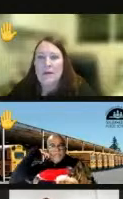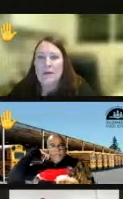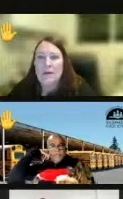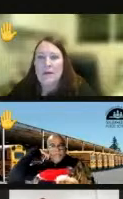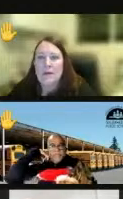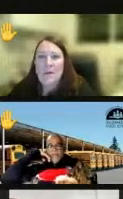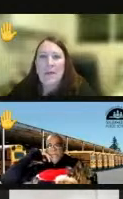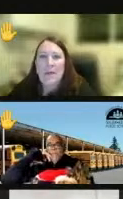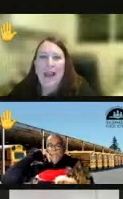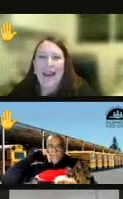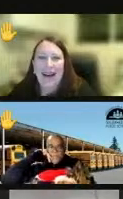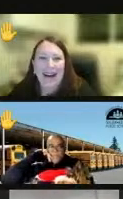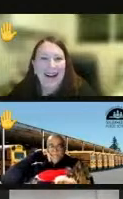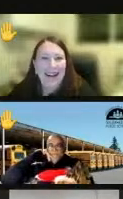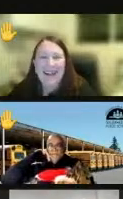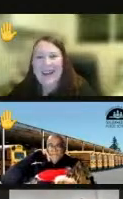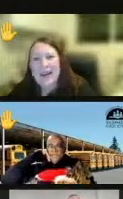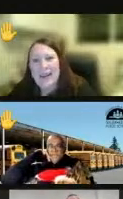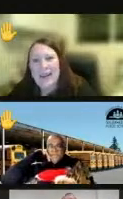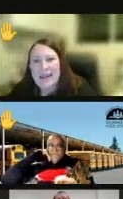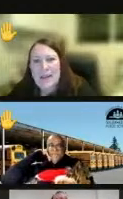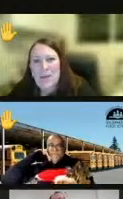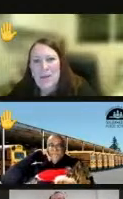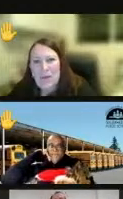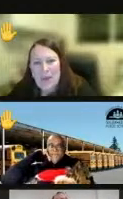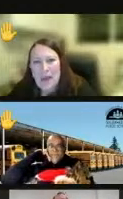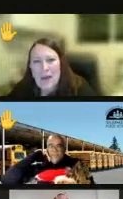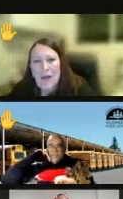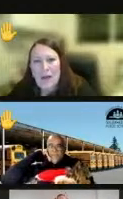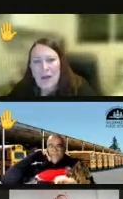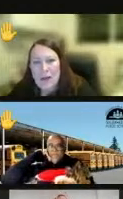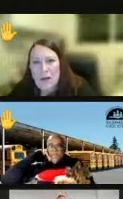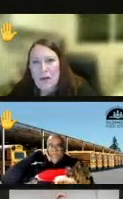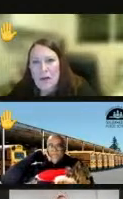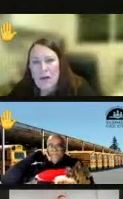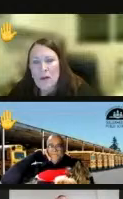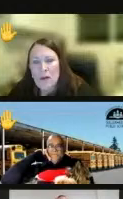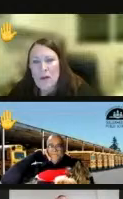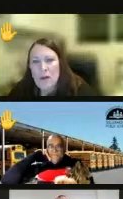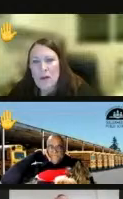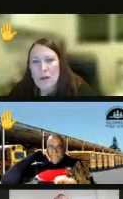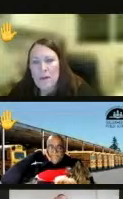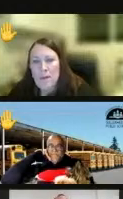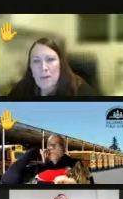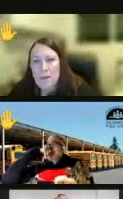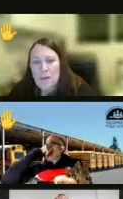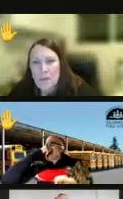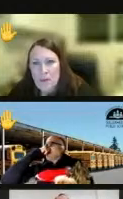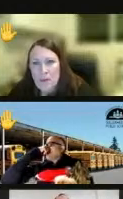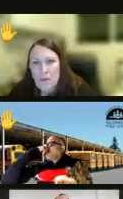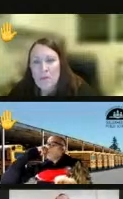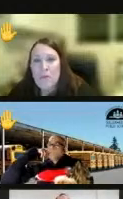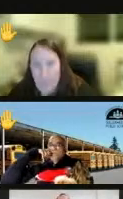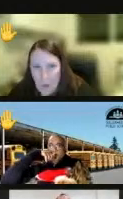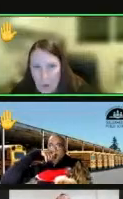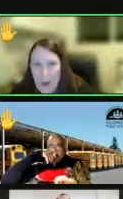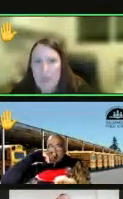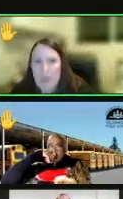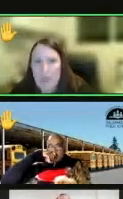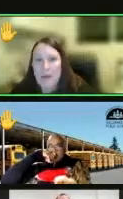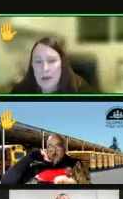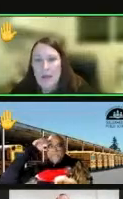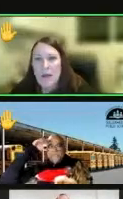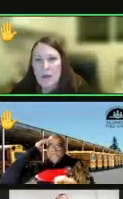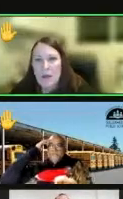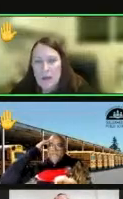There I go. I do understand, because you're talking about kids that are English speakers learning Spanish, right, and